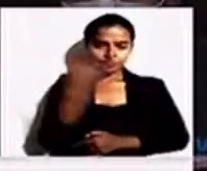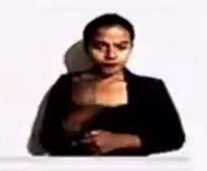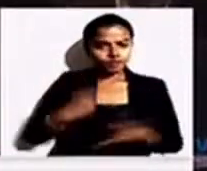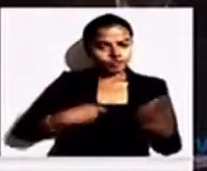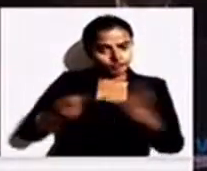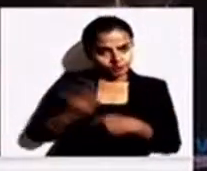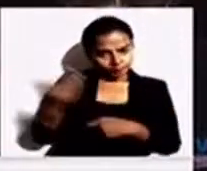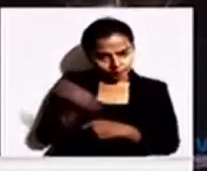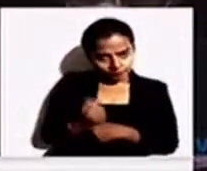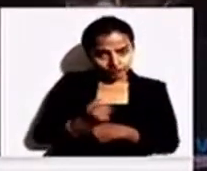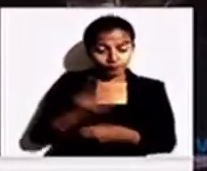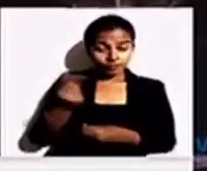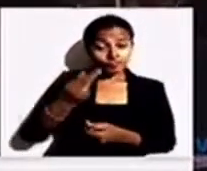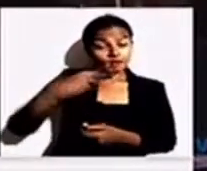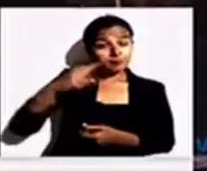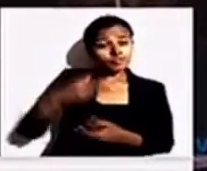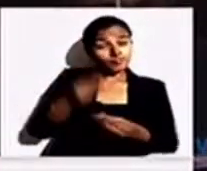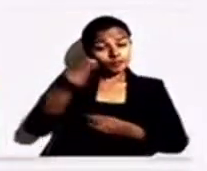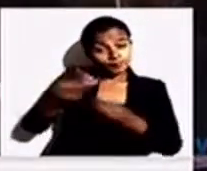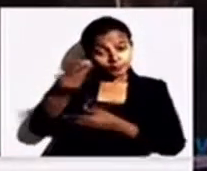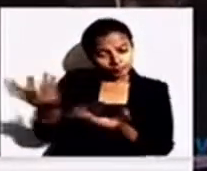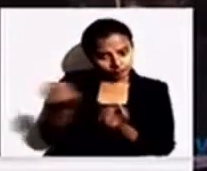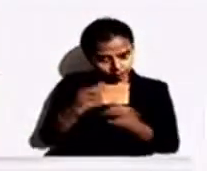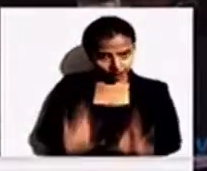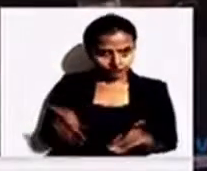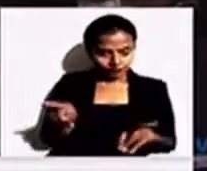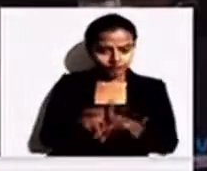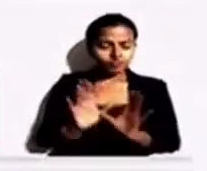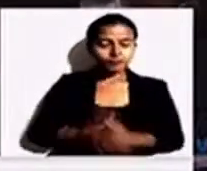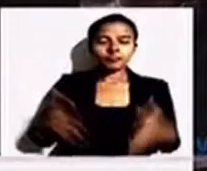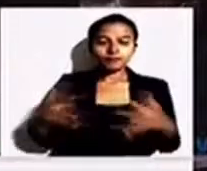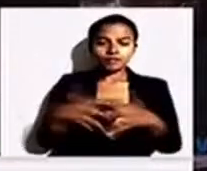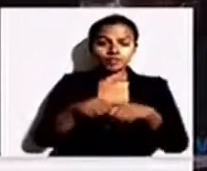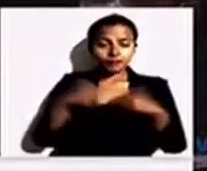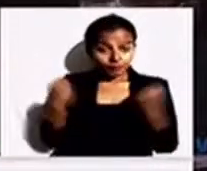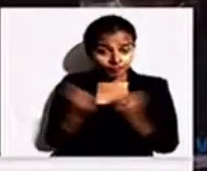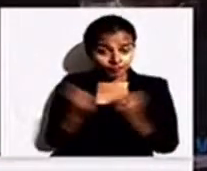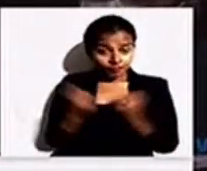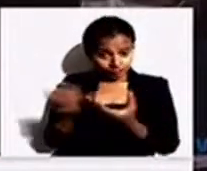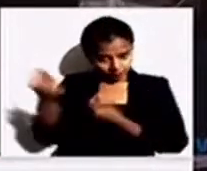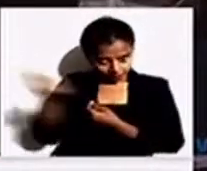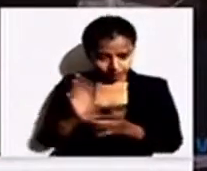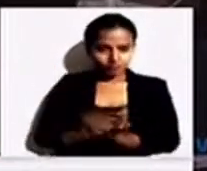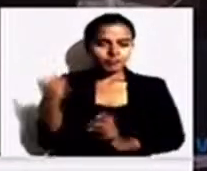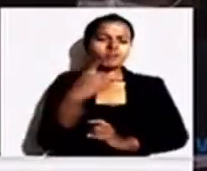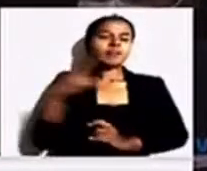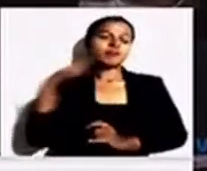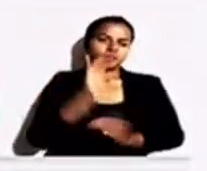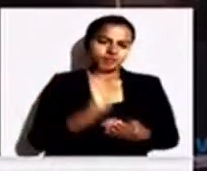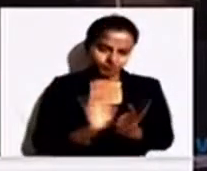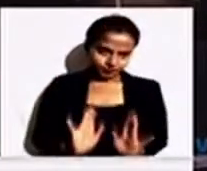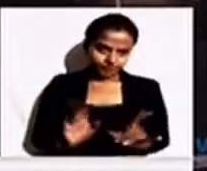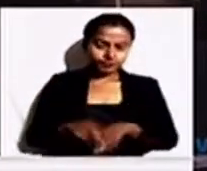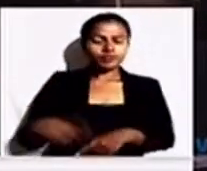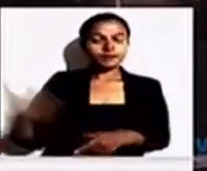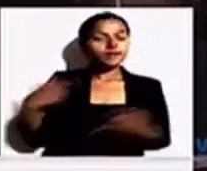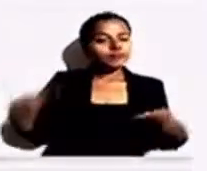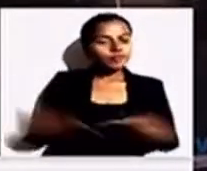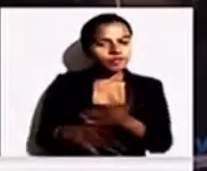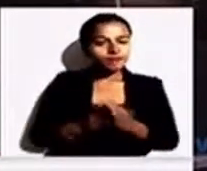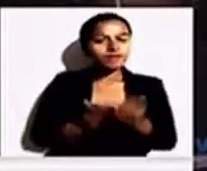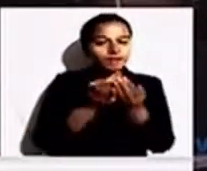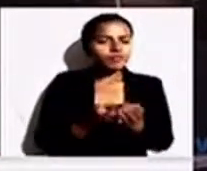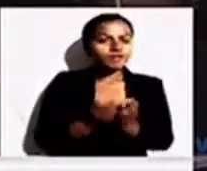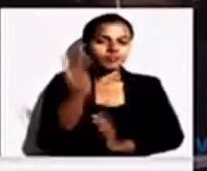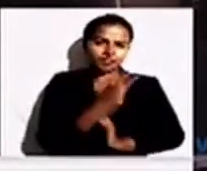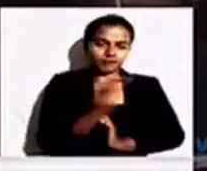was swindled by Udayanga Veerutunga and his gang. Now there is only one aircraft. The Navy has 2 Coast Guard boats, although we have an admiral of the